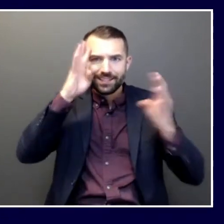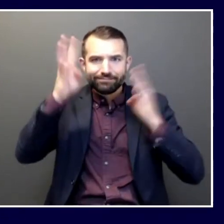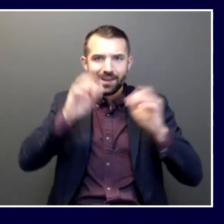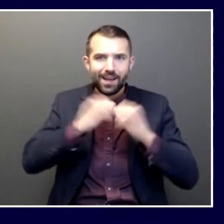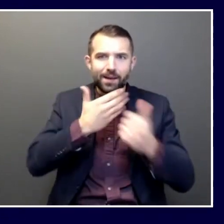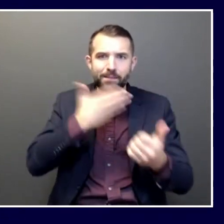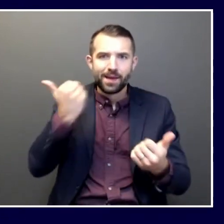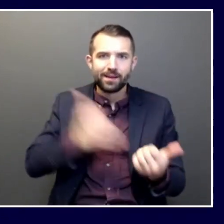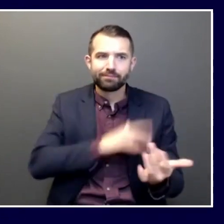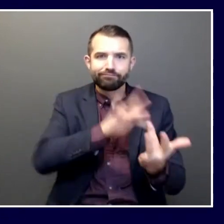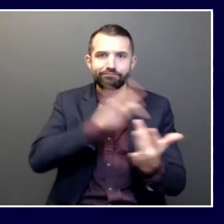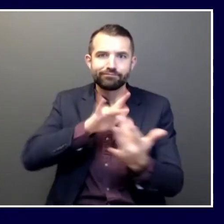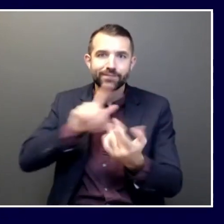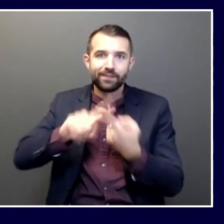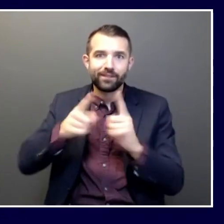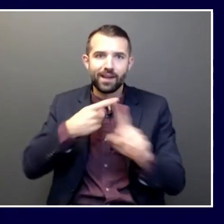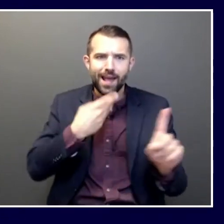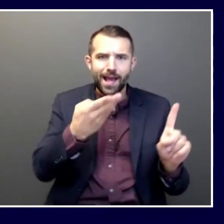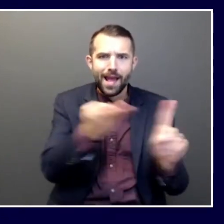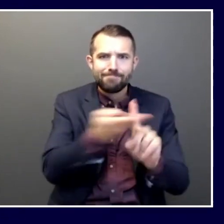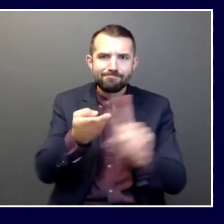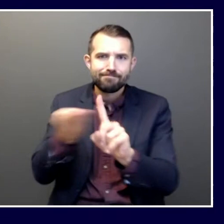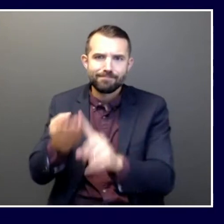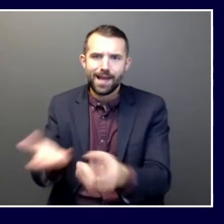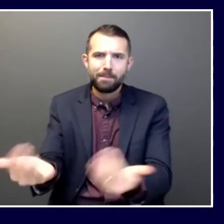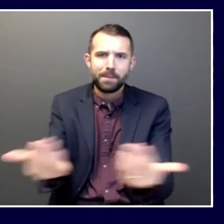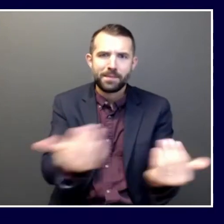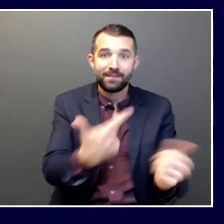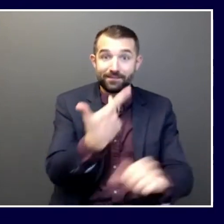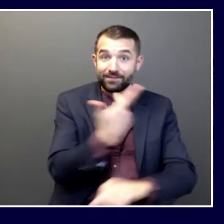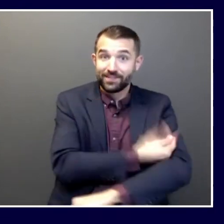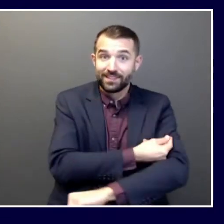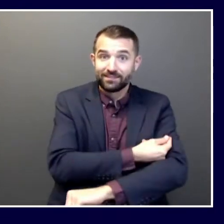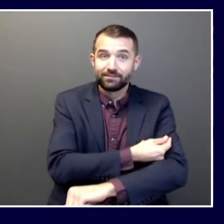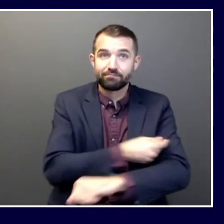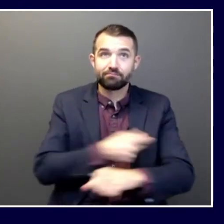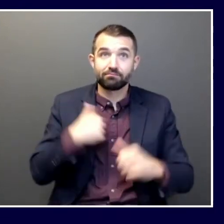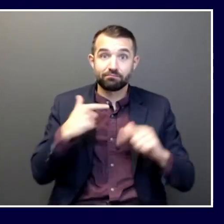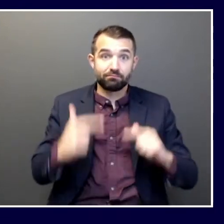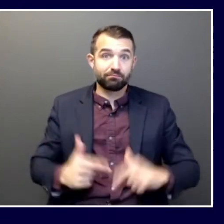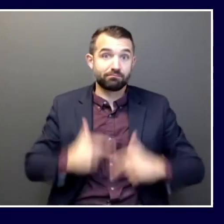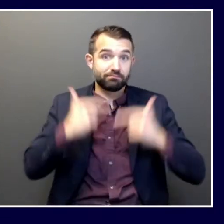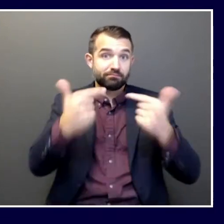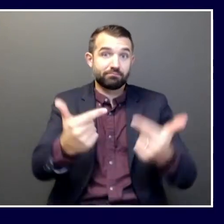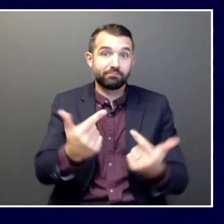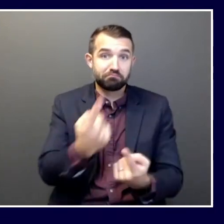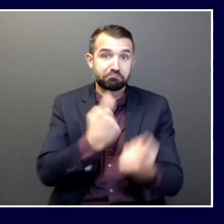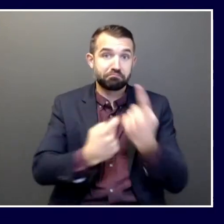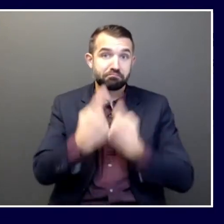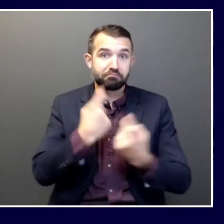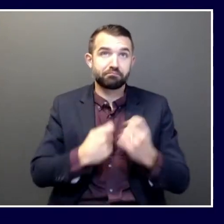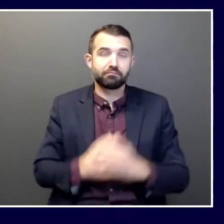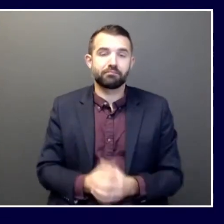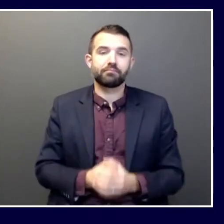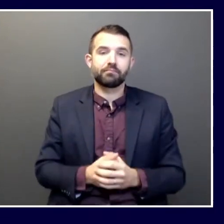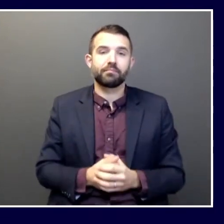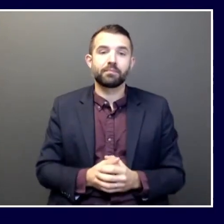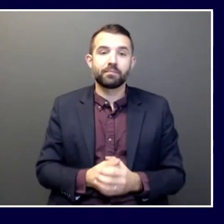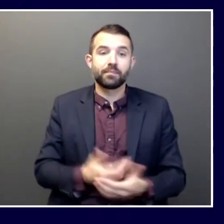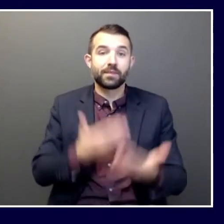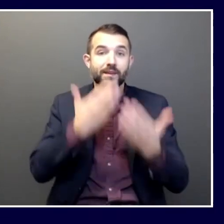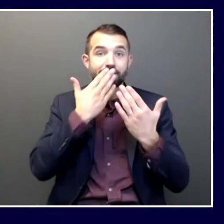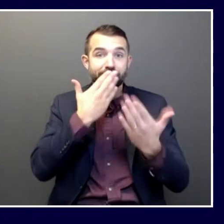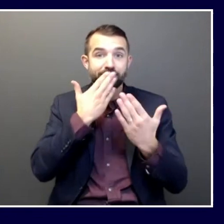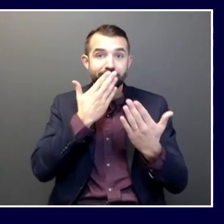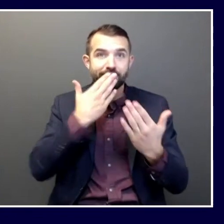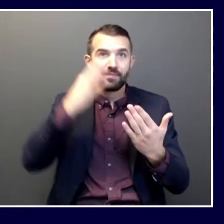friends, their parents, and their communities. With that, I'll turn it back over to you, Dr. Shaw. Thanks, Commissioner. I know our colleagues in the media had a